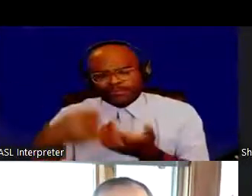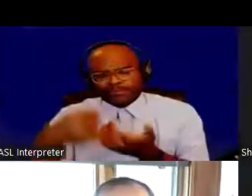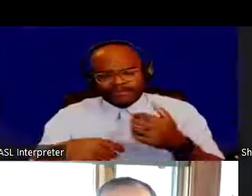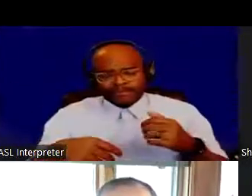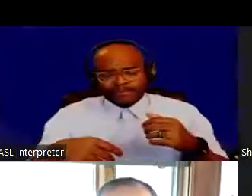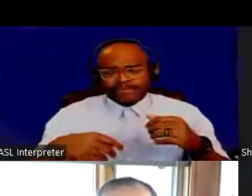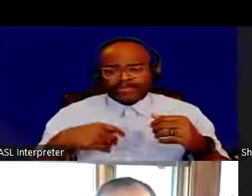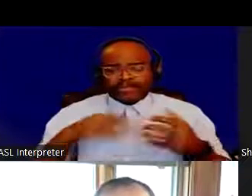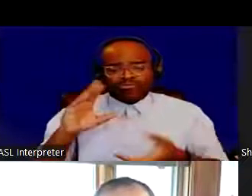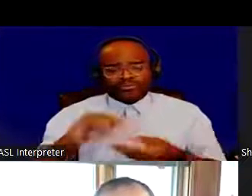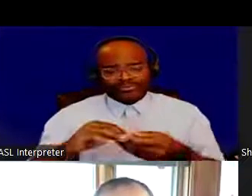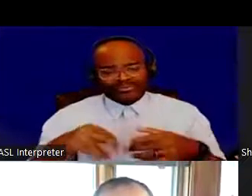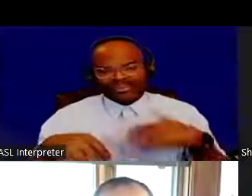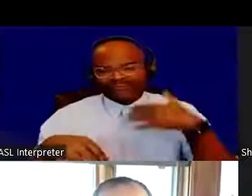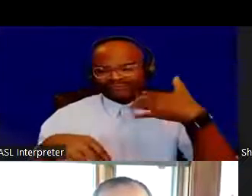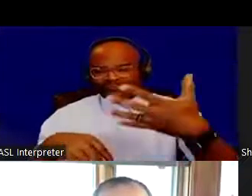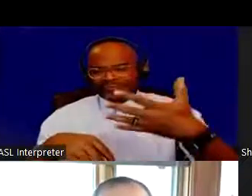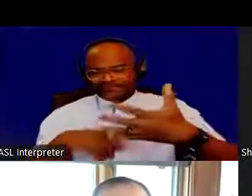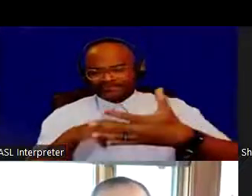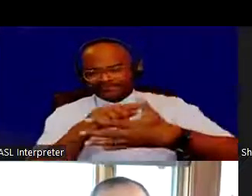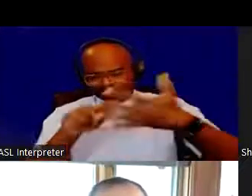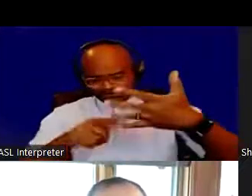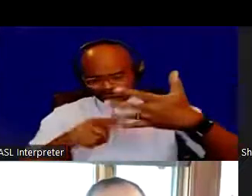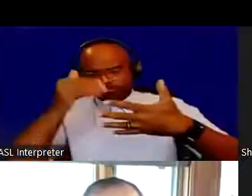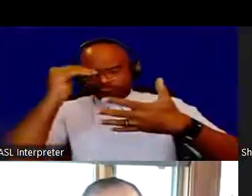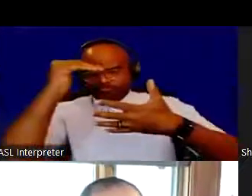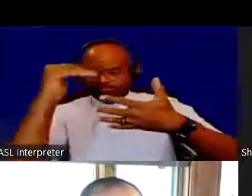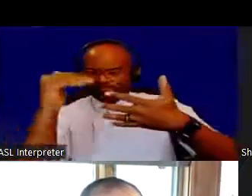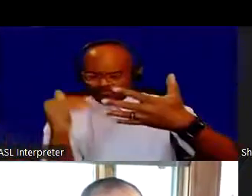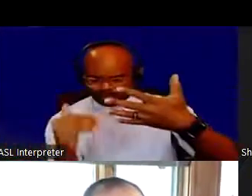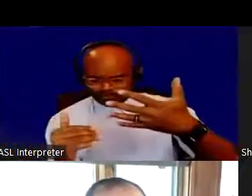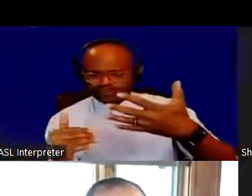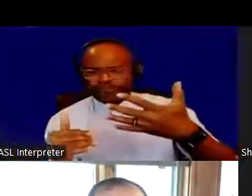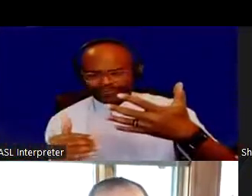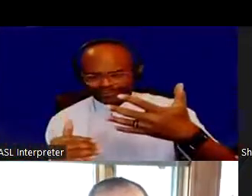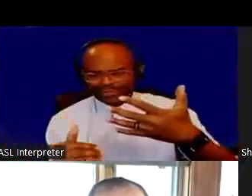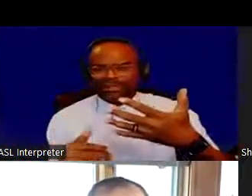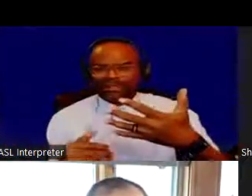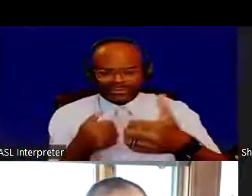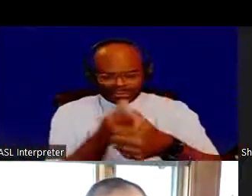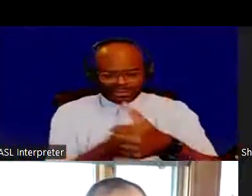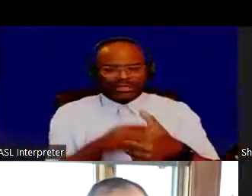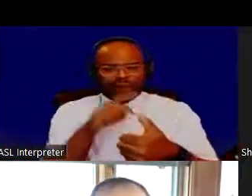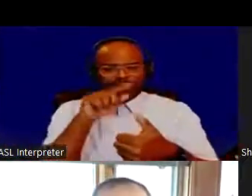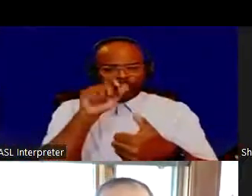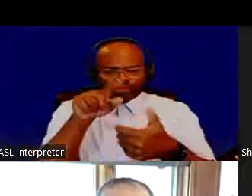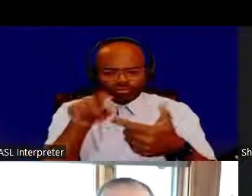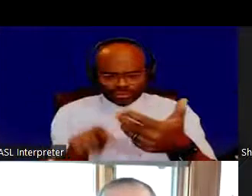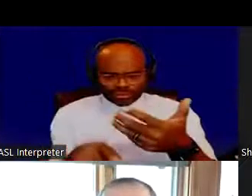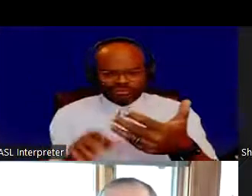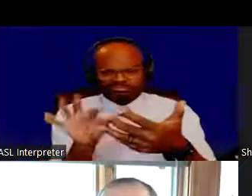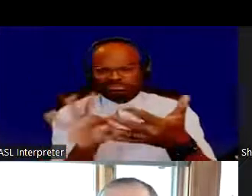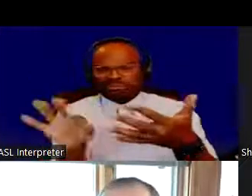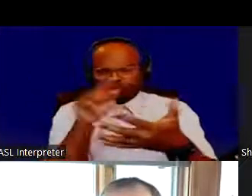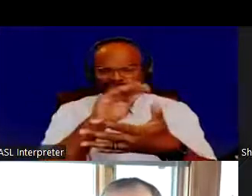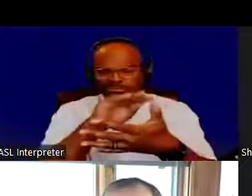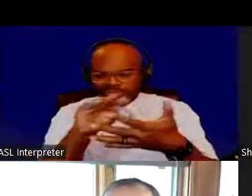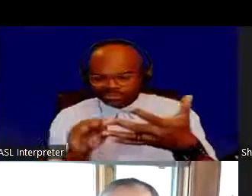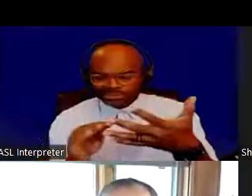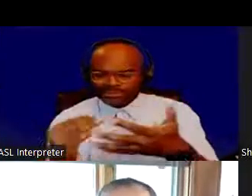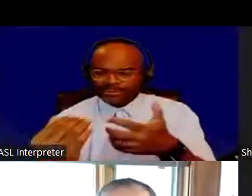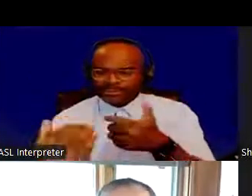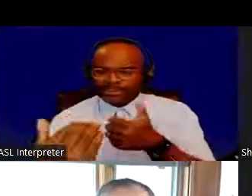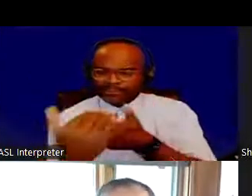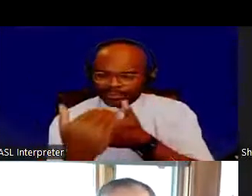5 steps that are basically a series of prompts and key questions that